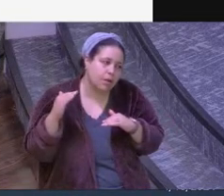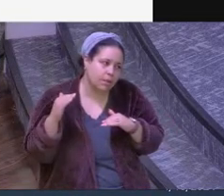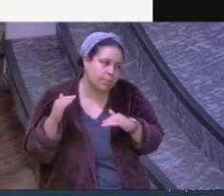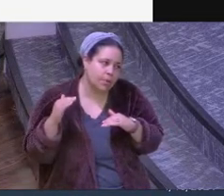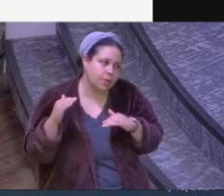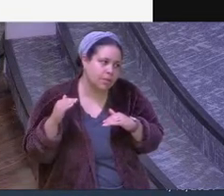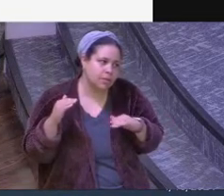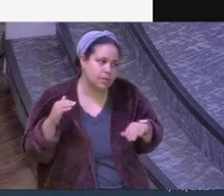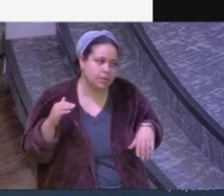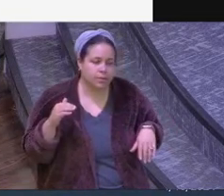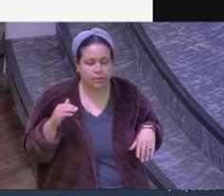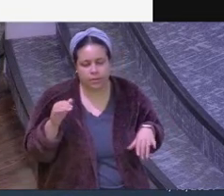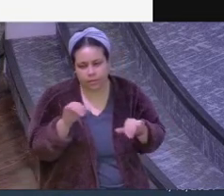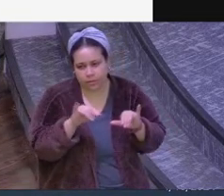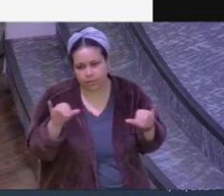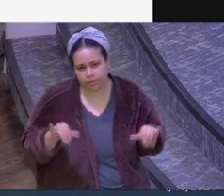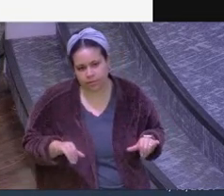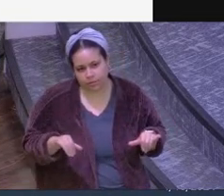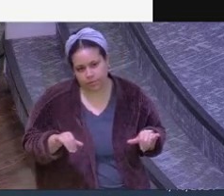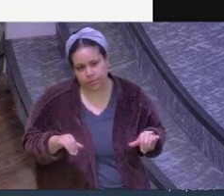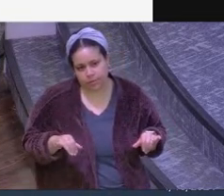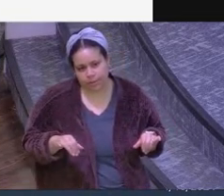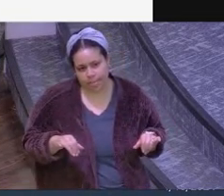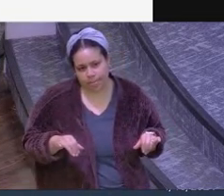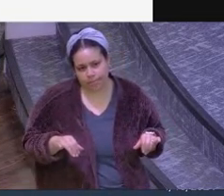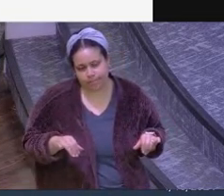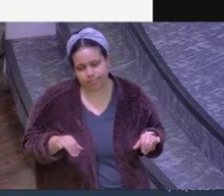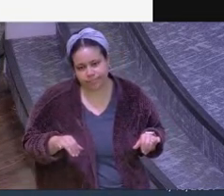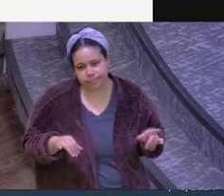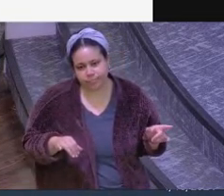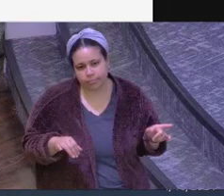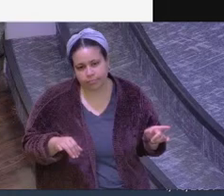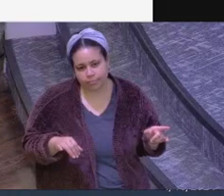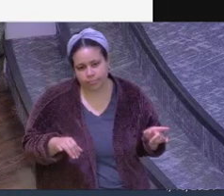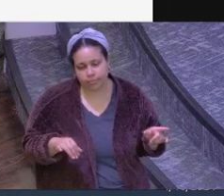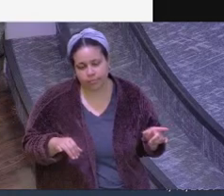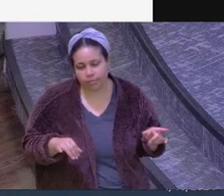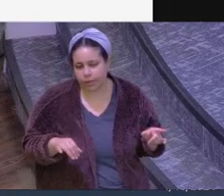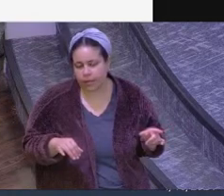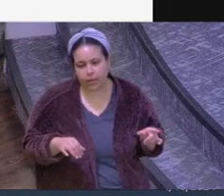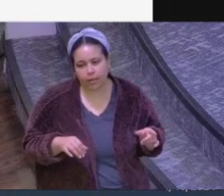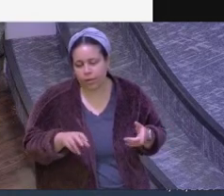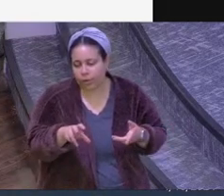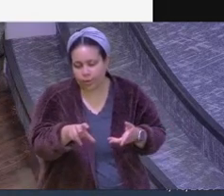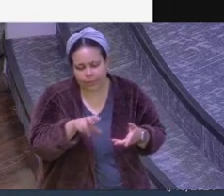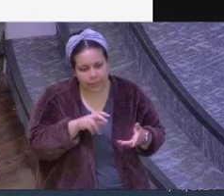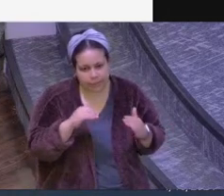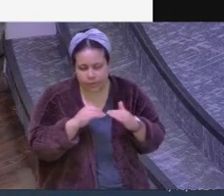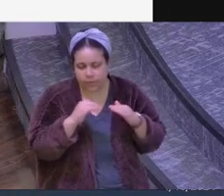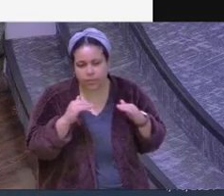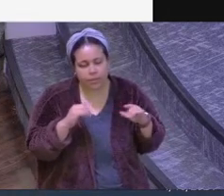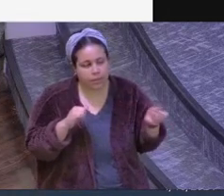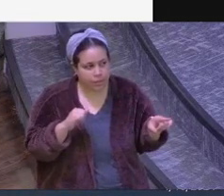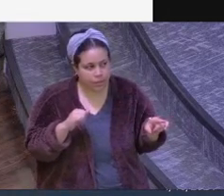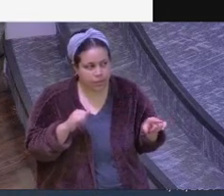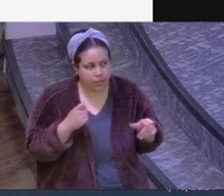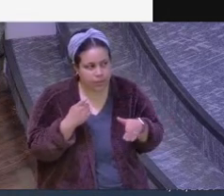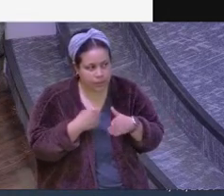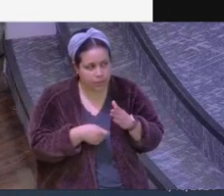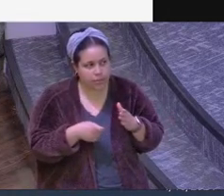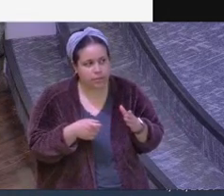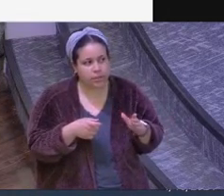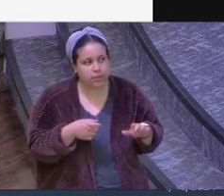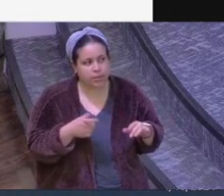being a charter system. So we also do get that. That's one bucket that was not. We do not receive equalization. Our tax base is